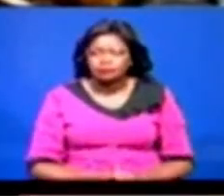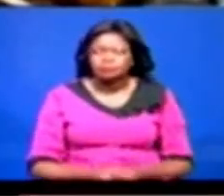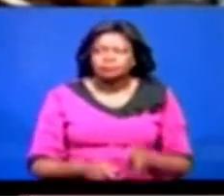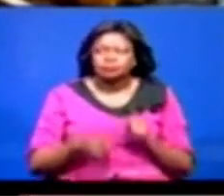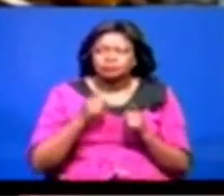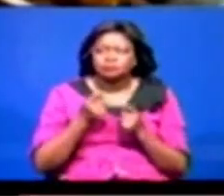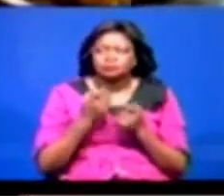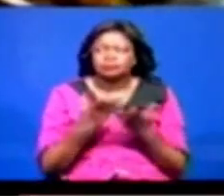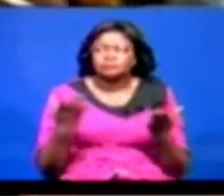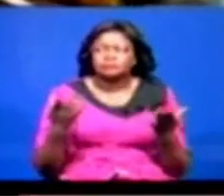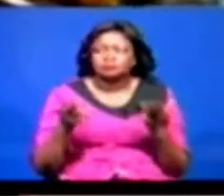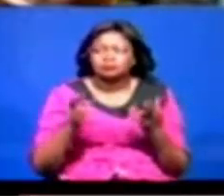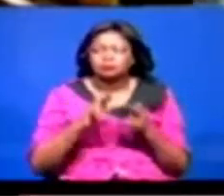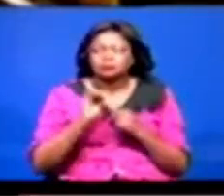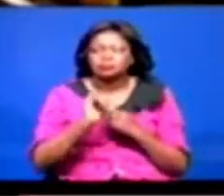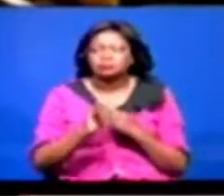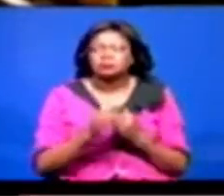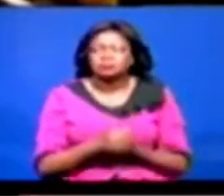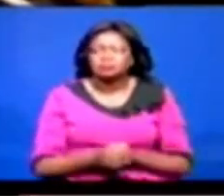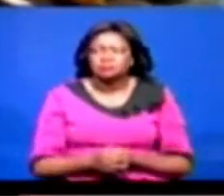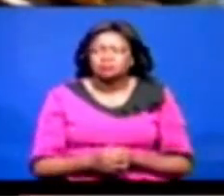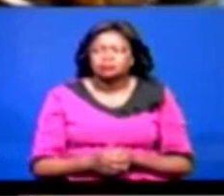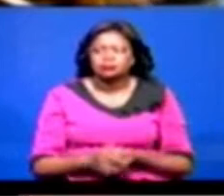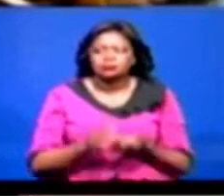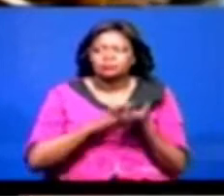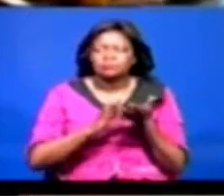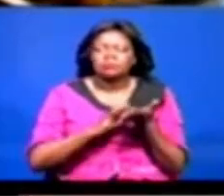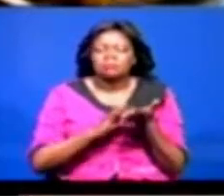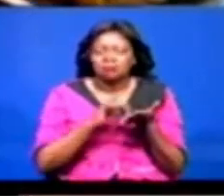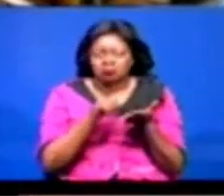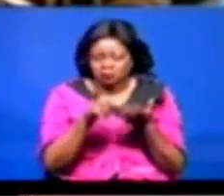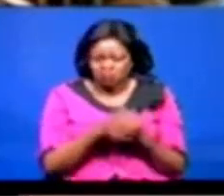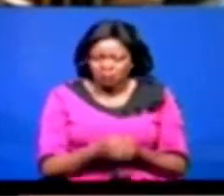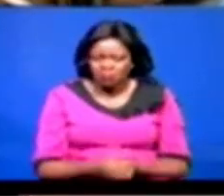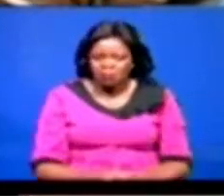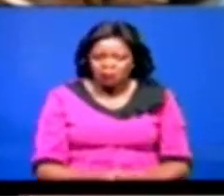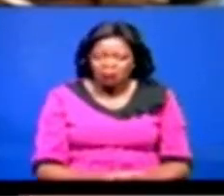to that, that KIMS gadget